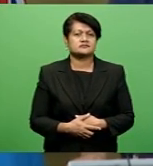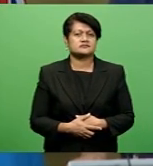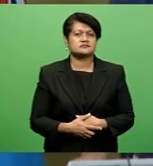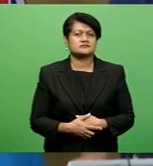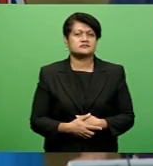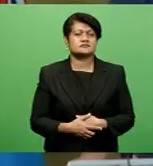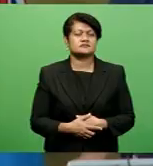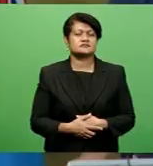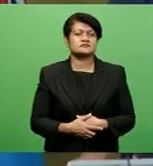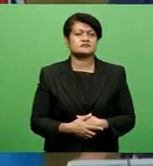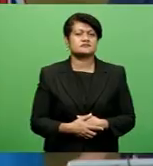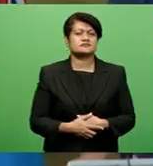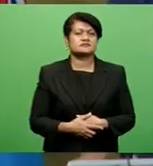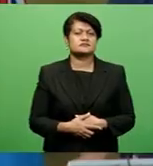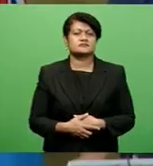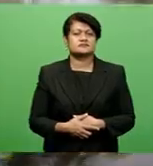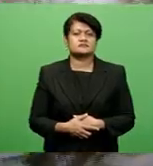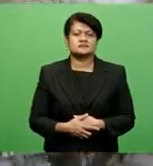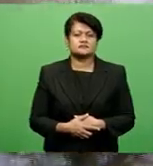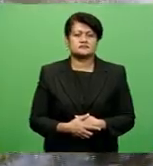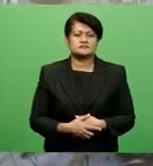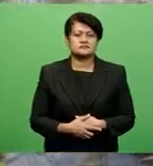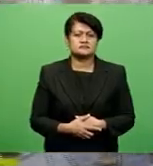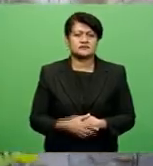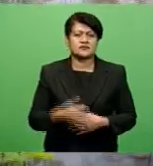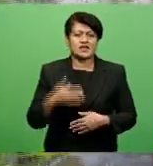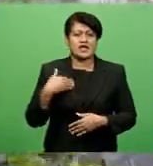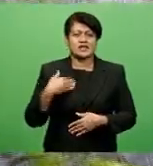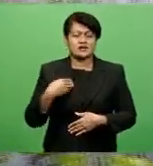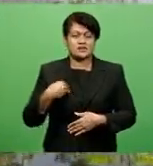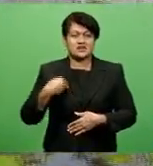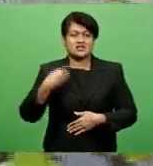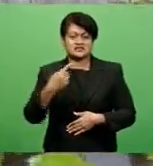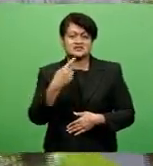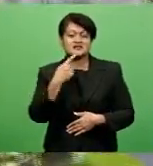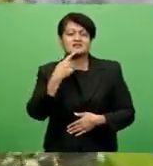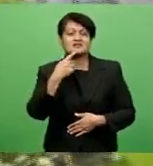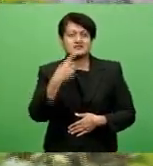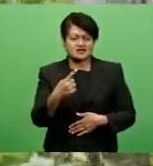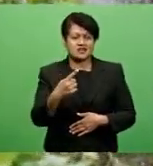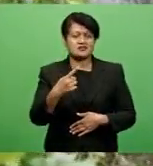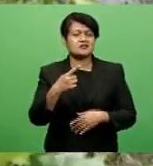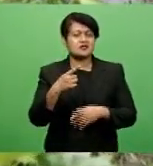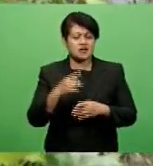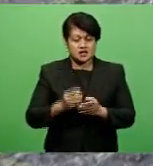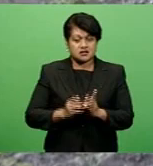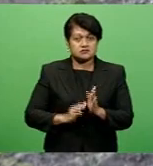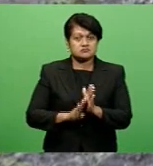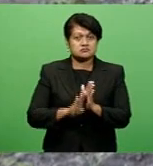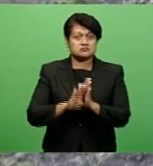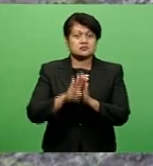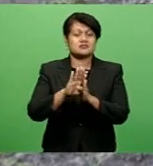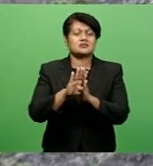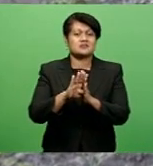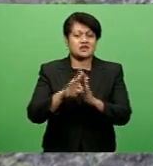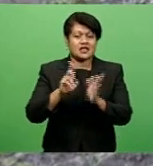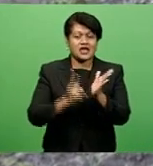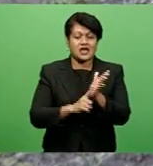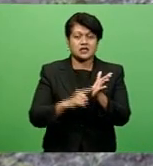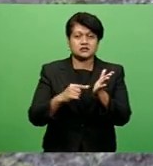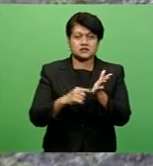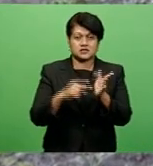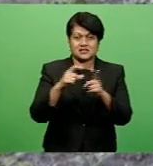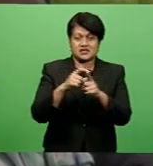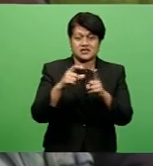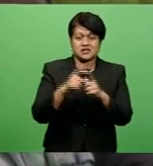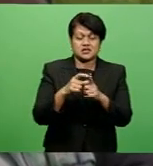and especially to those who are more vulnerable. Health Minister Dr. Efreme Wanganembete says the increasing number of LTDD cases